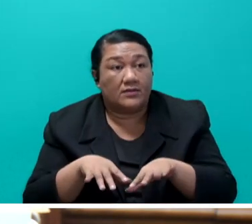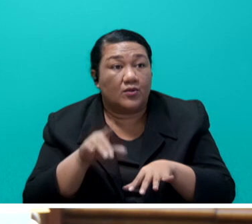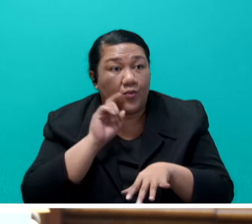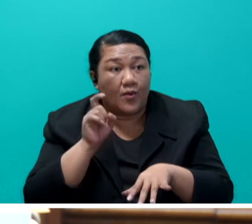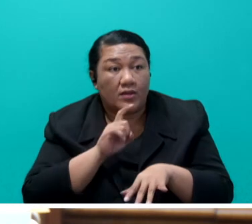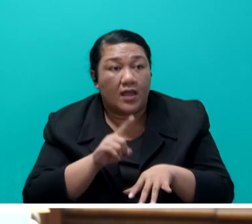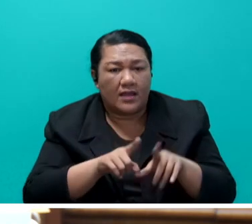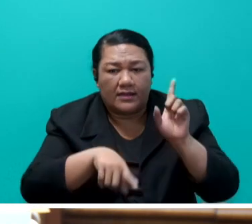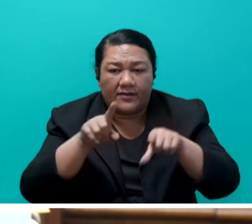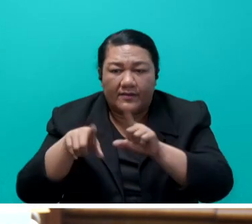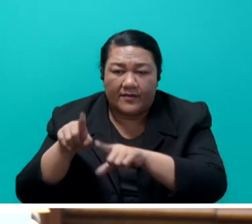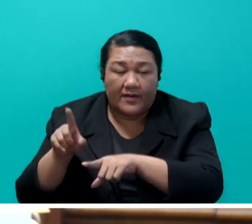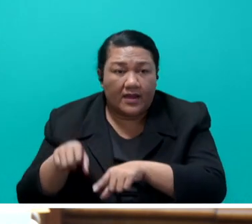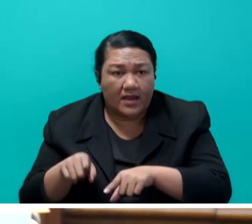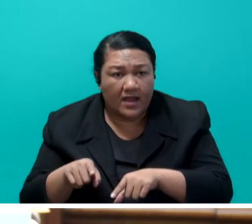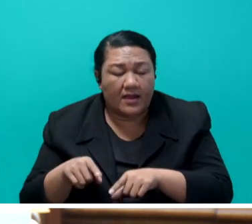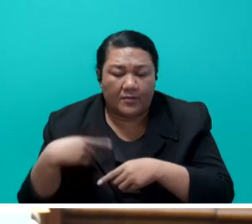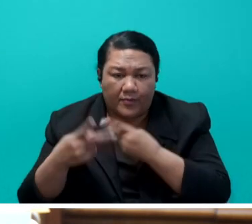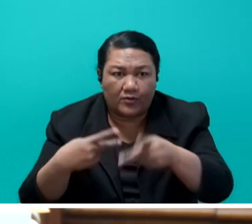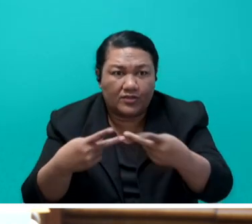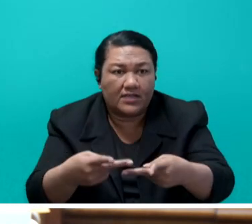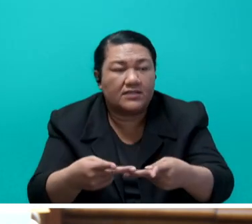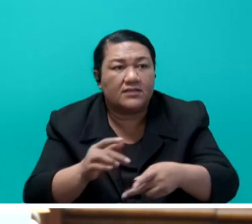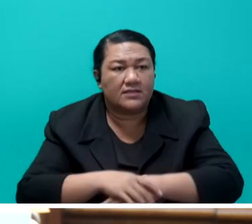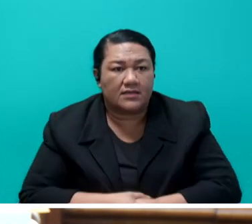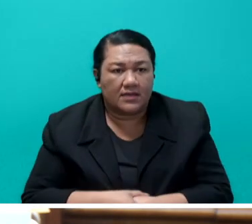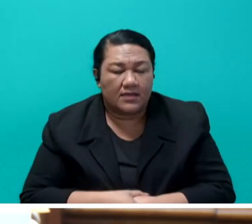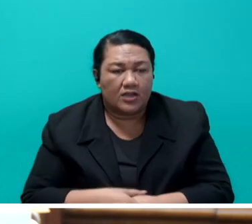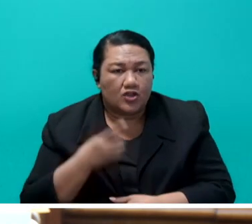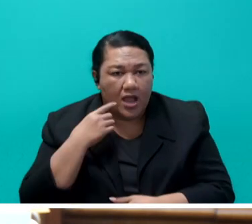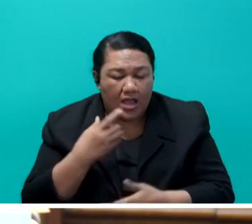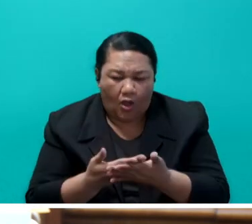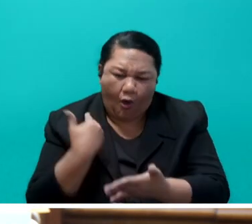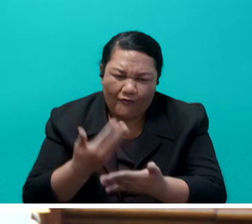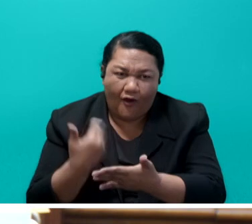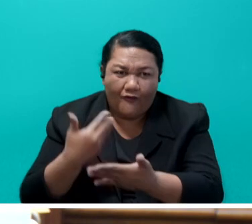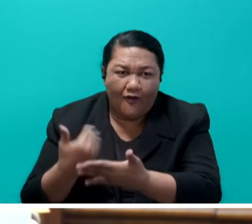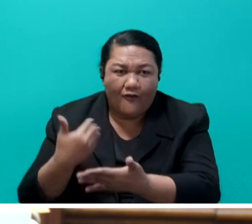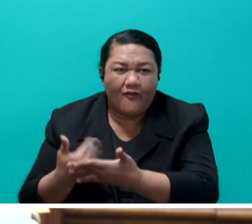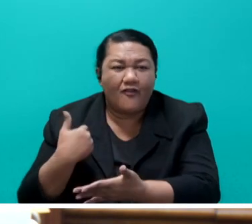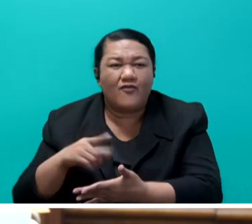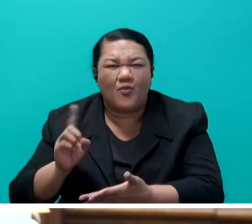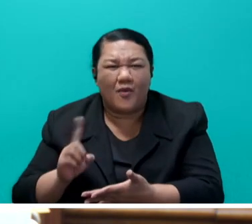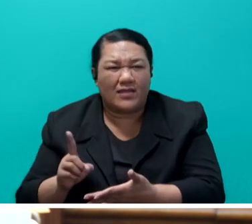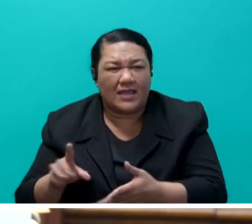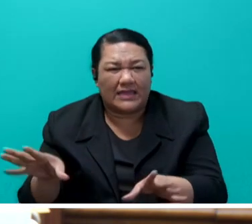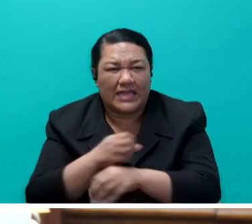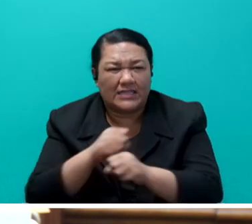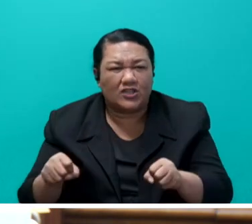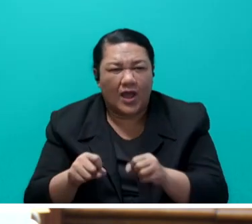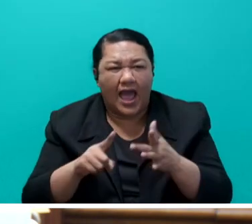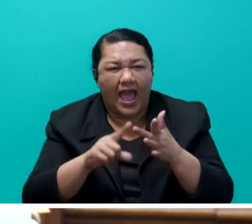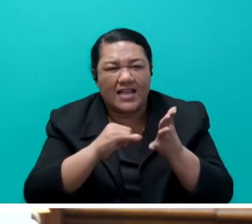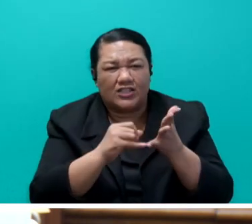multi-stage treatment processes, effectively removing most of the radioactive isotopes,